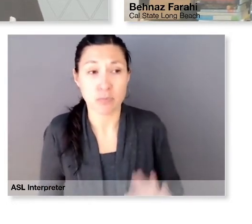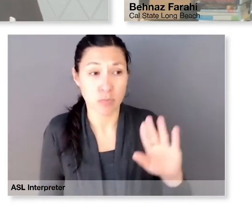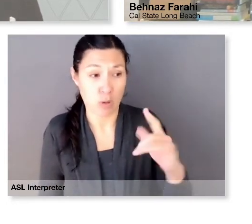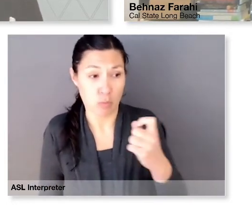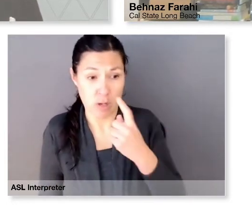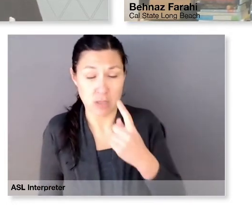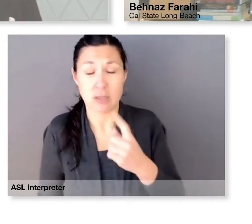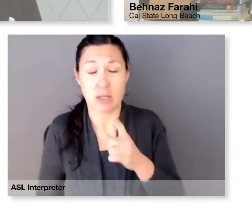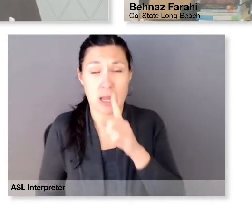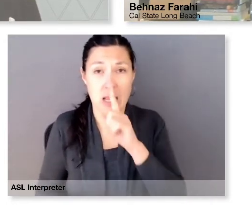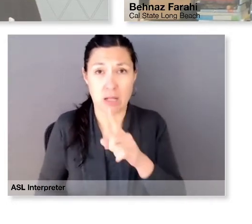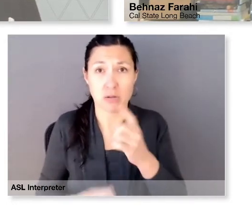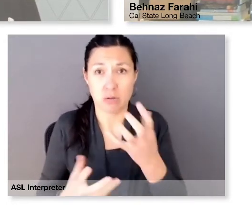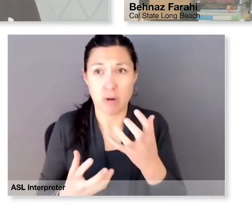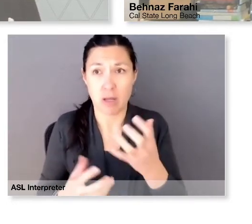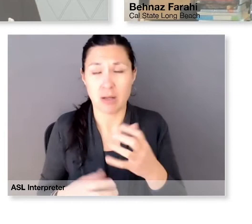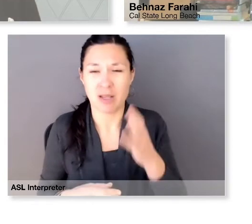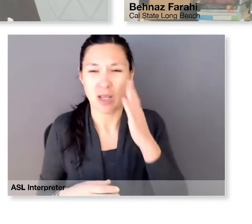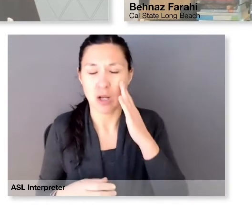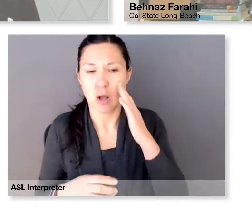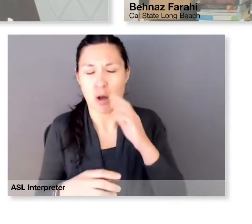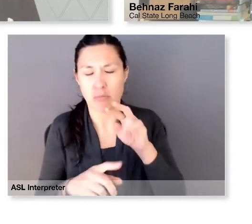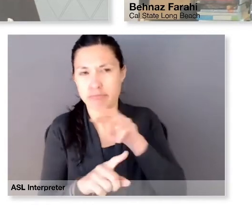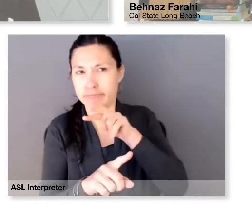especially from art and design perspective,